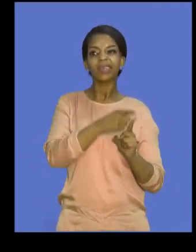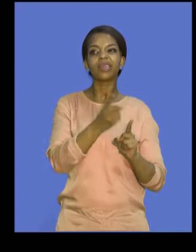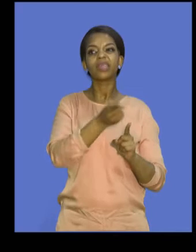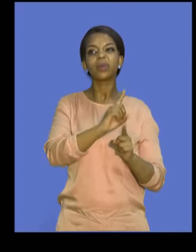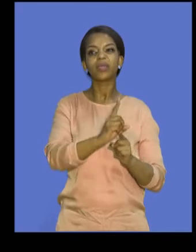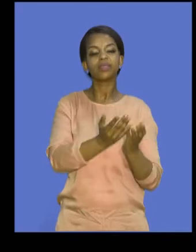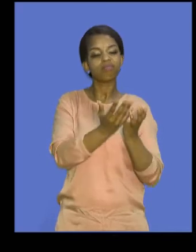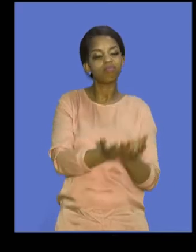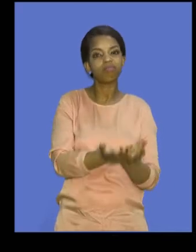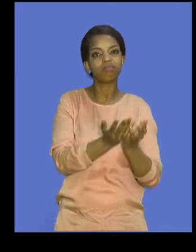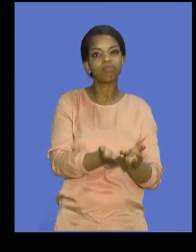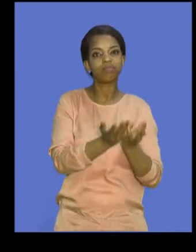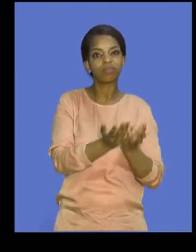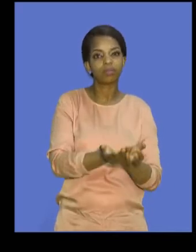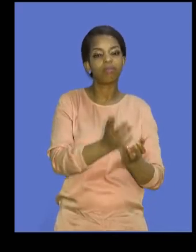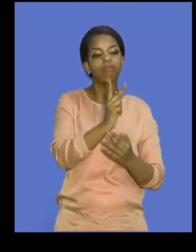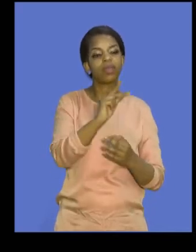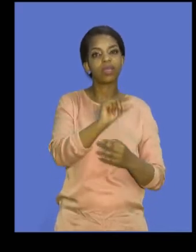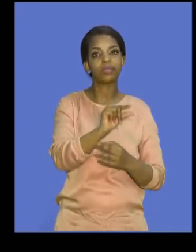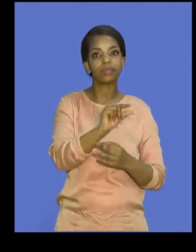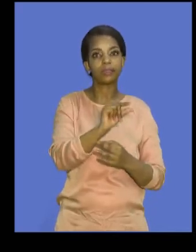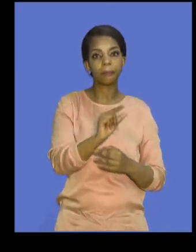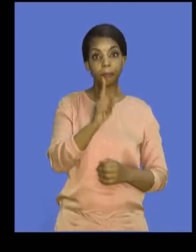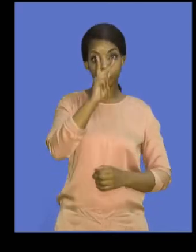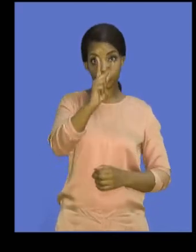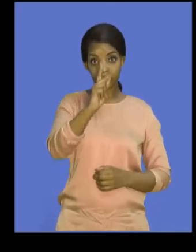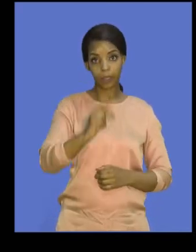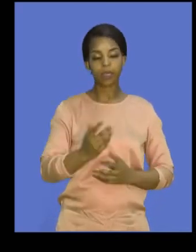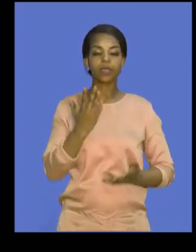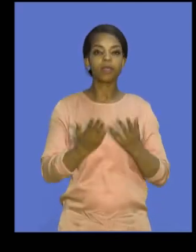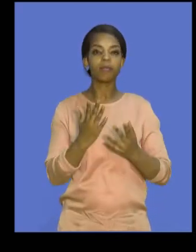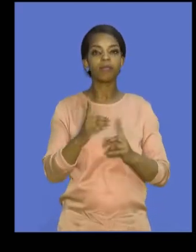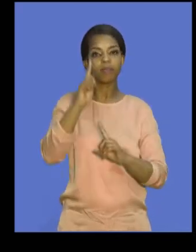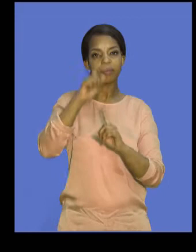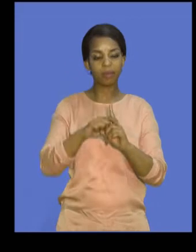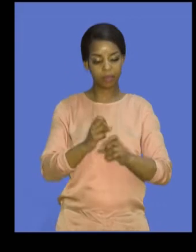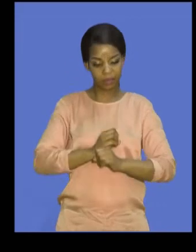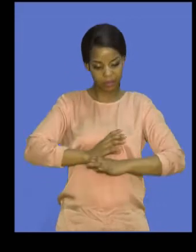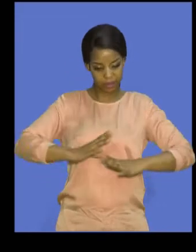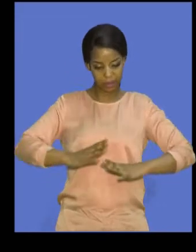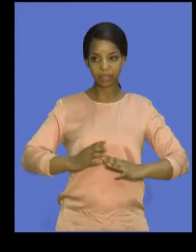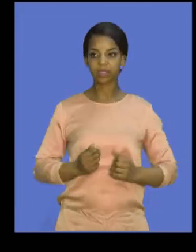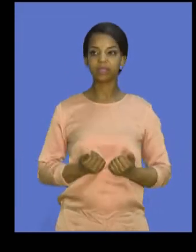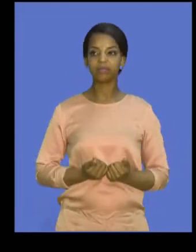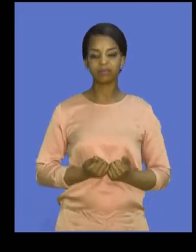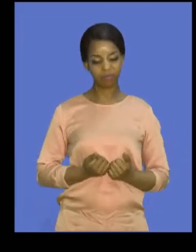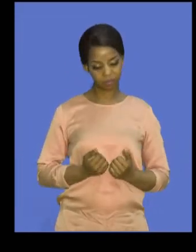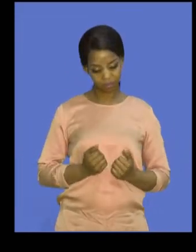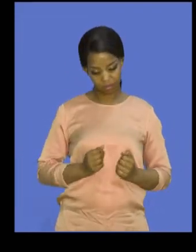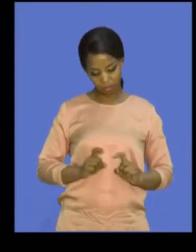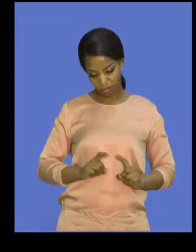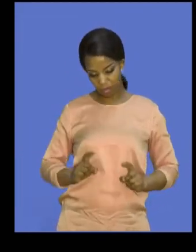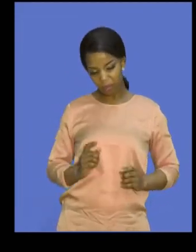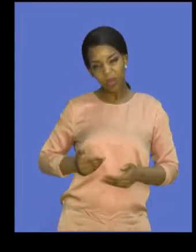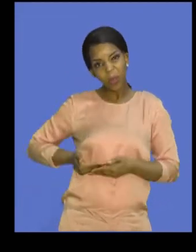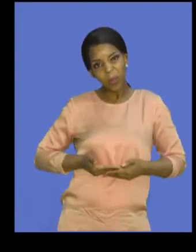see that the person will start having maybe a weight between 2 and 4 kgs. One thing